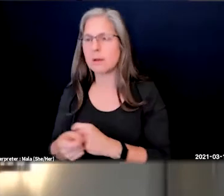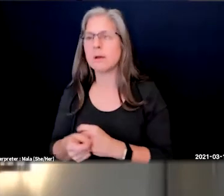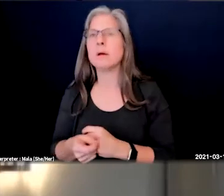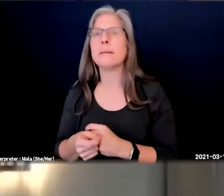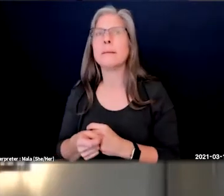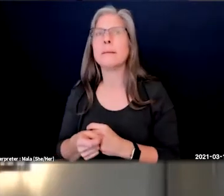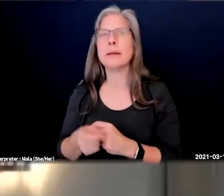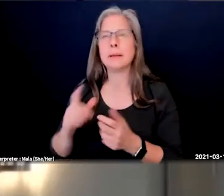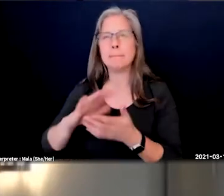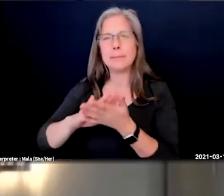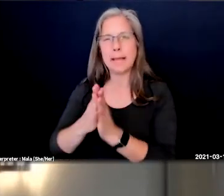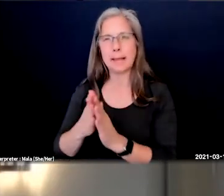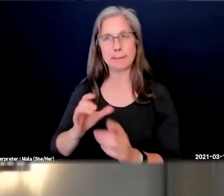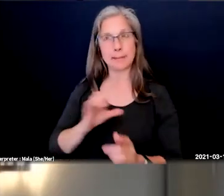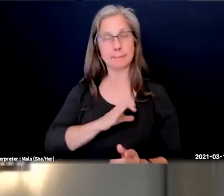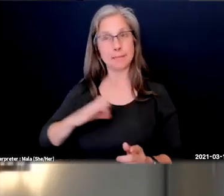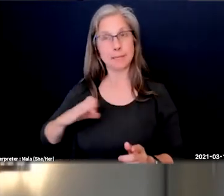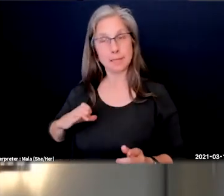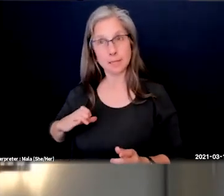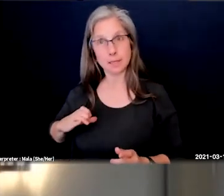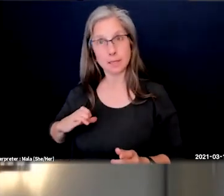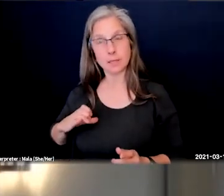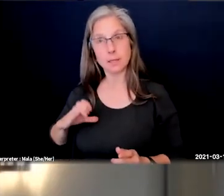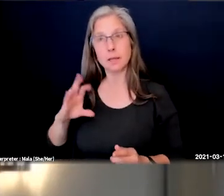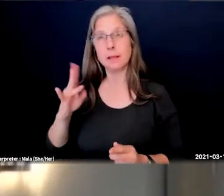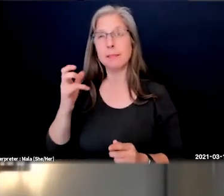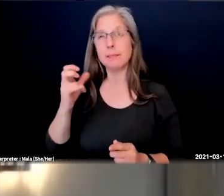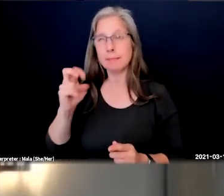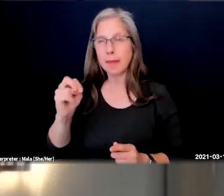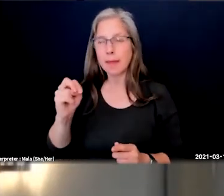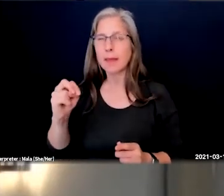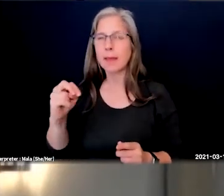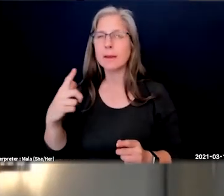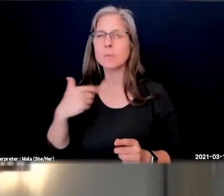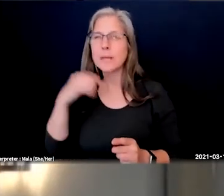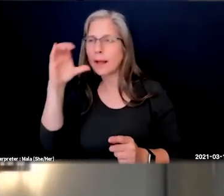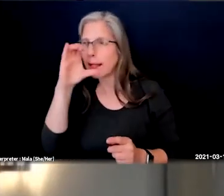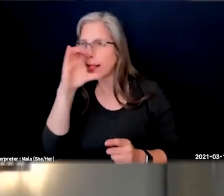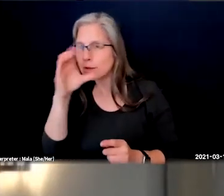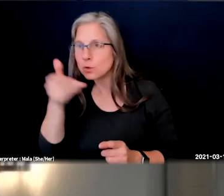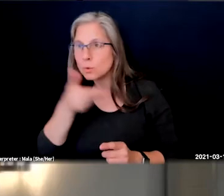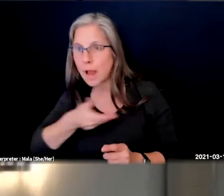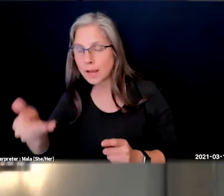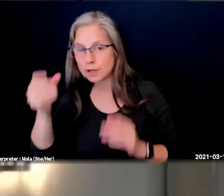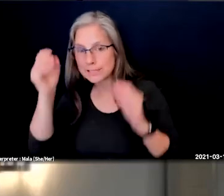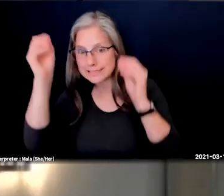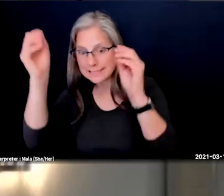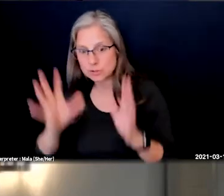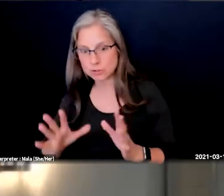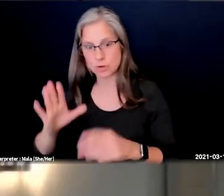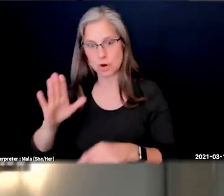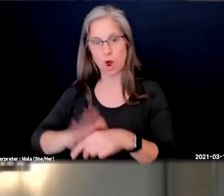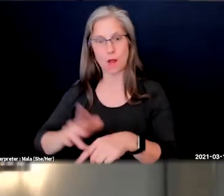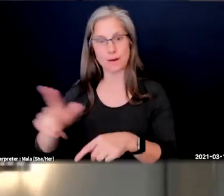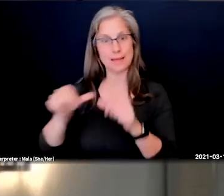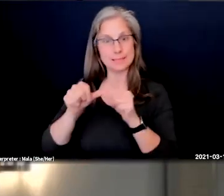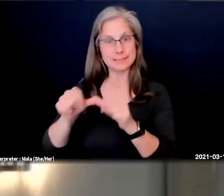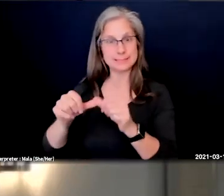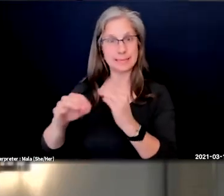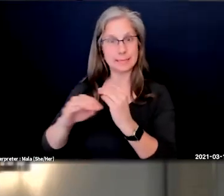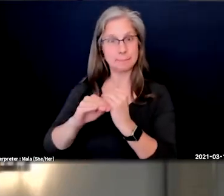It became a committee, and then we were looking to hire a teacher to be on the